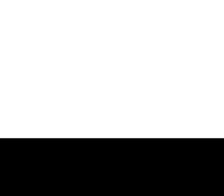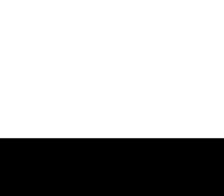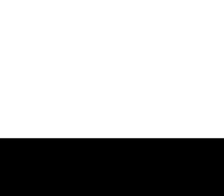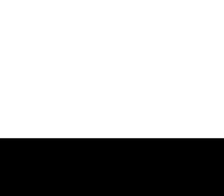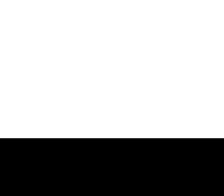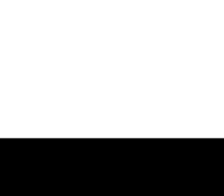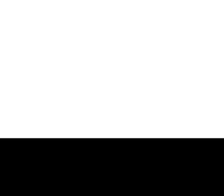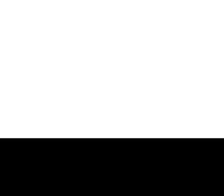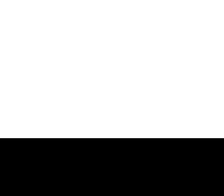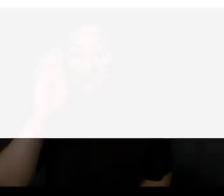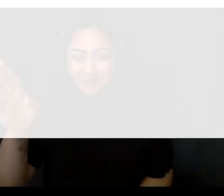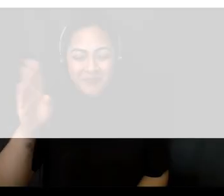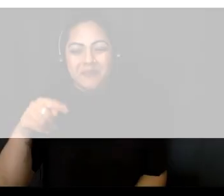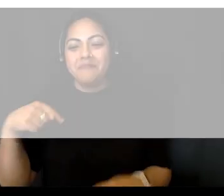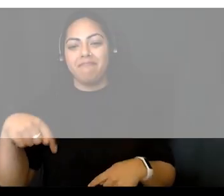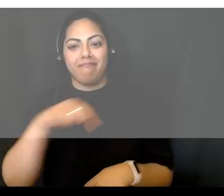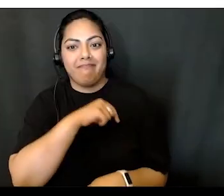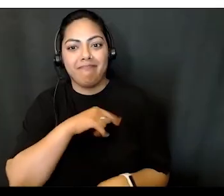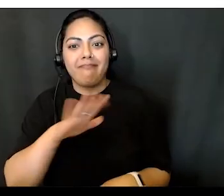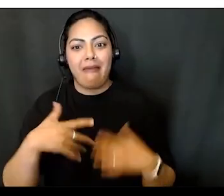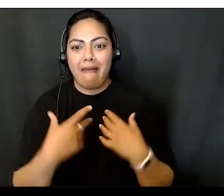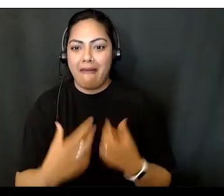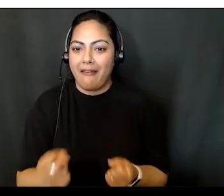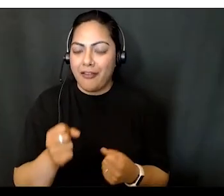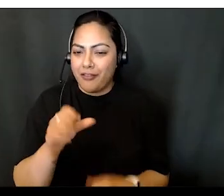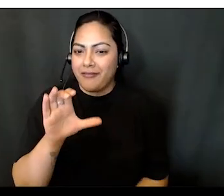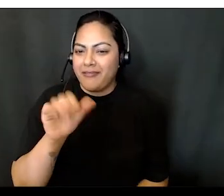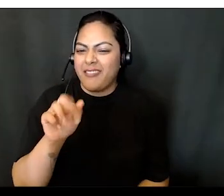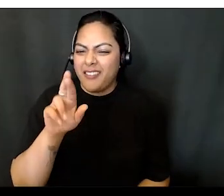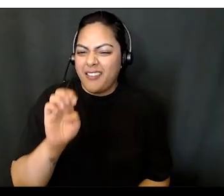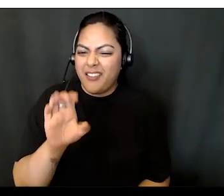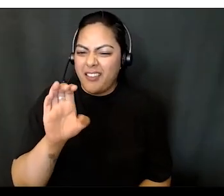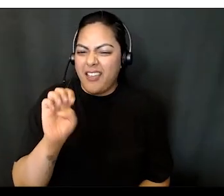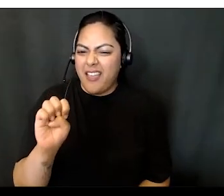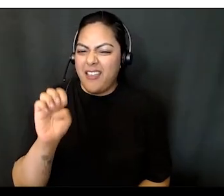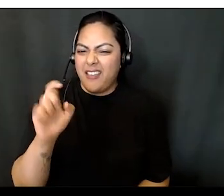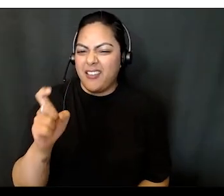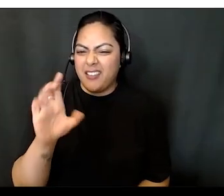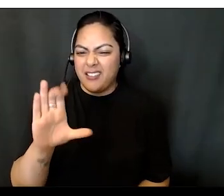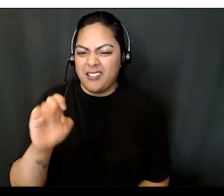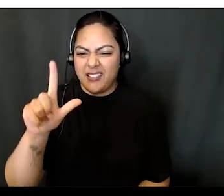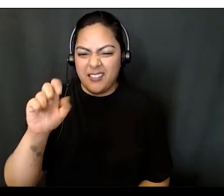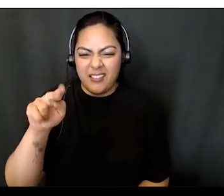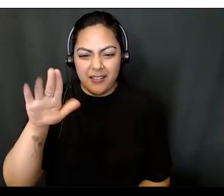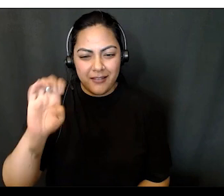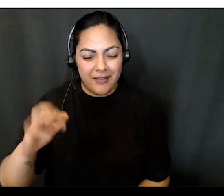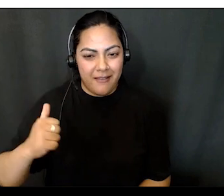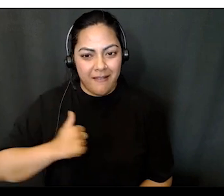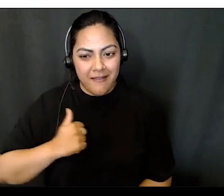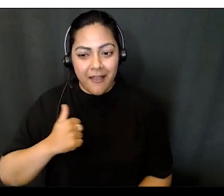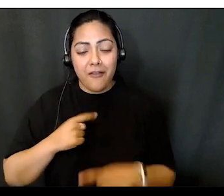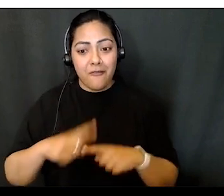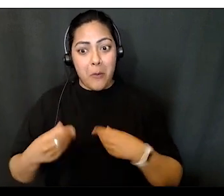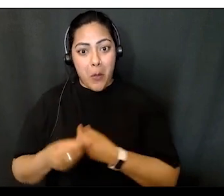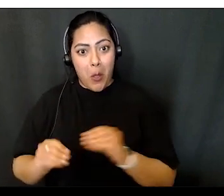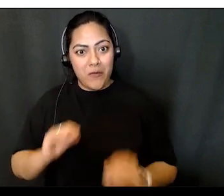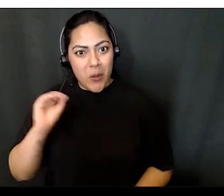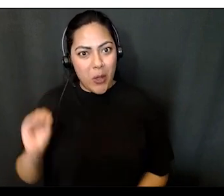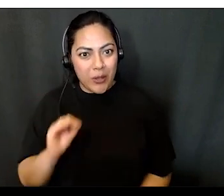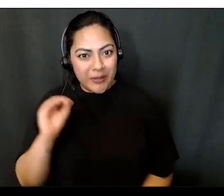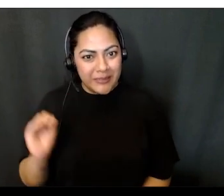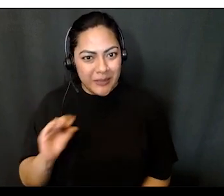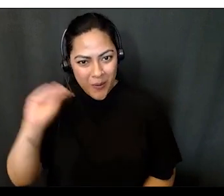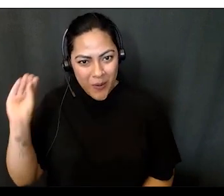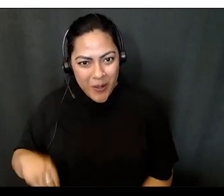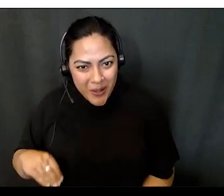Excellence Canada offices in our nation's capital of Ottawa, Ontario. I have the pleasure and privilege